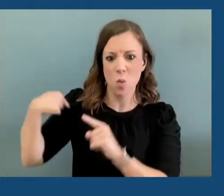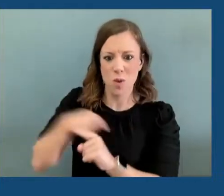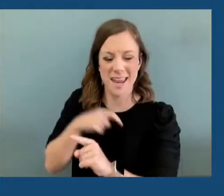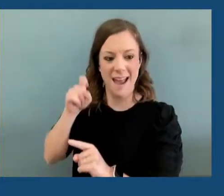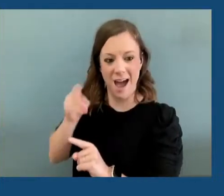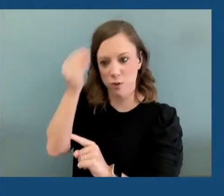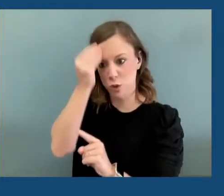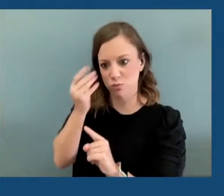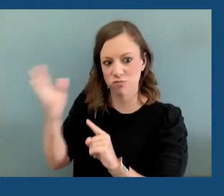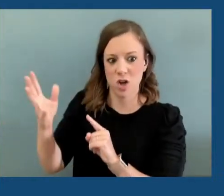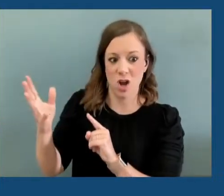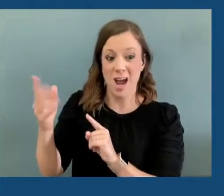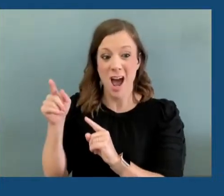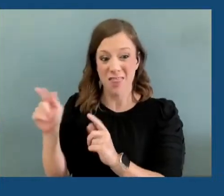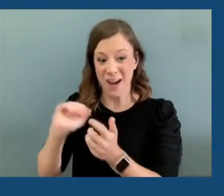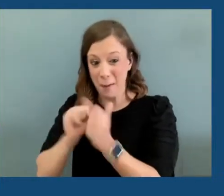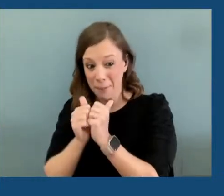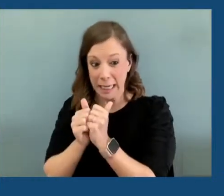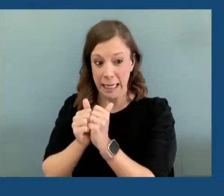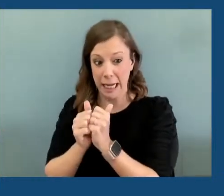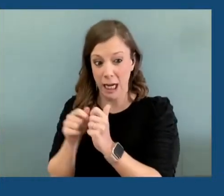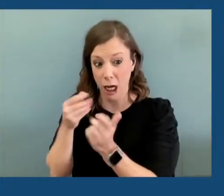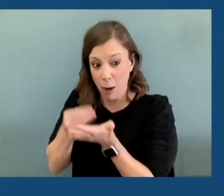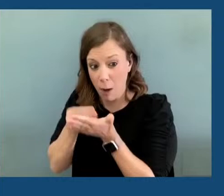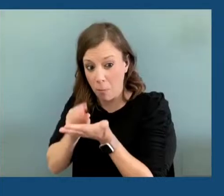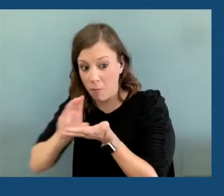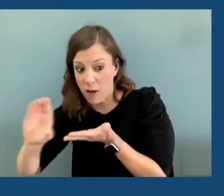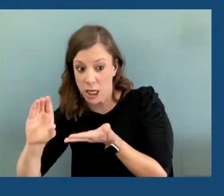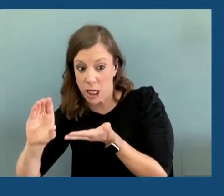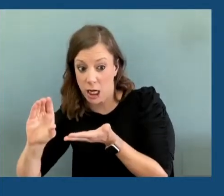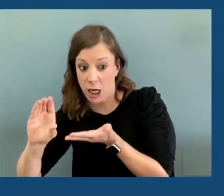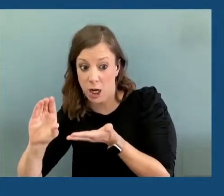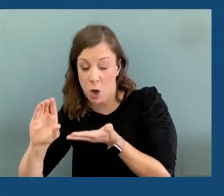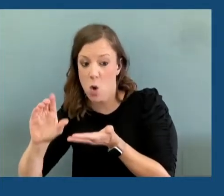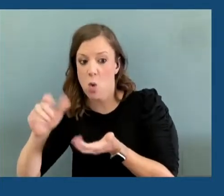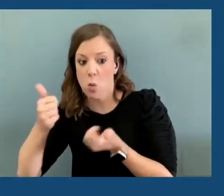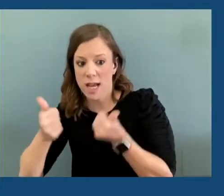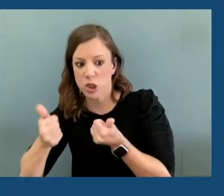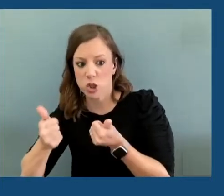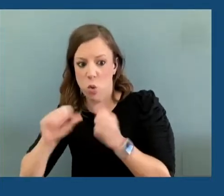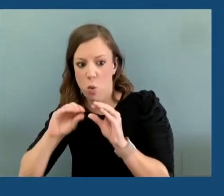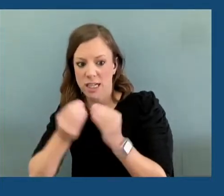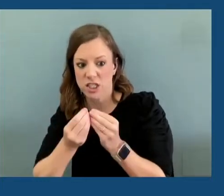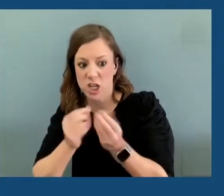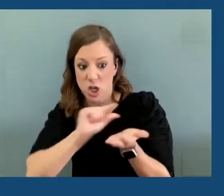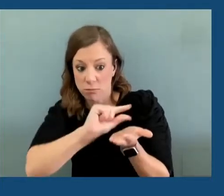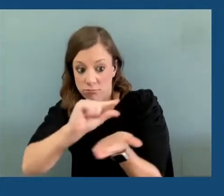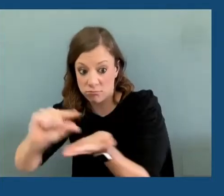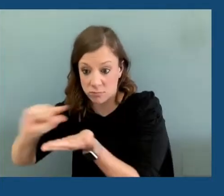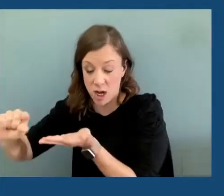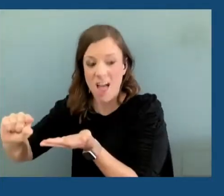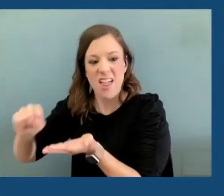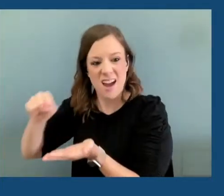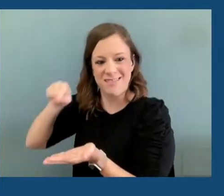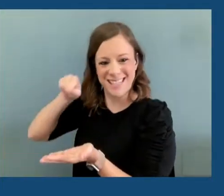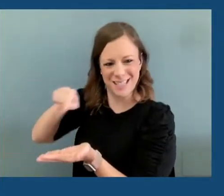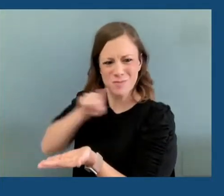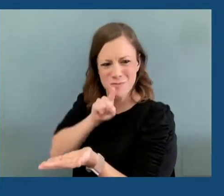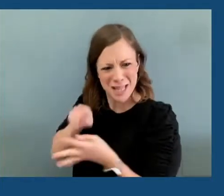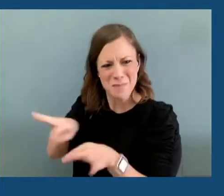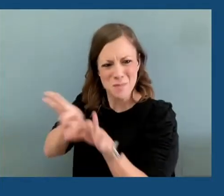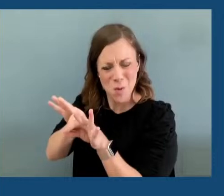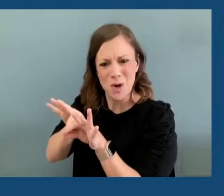competing interests. So thank you for all of this. It's extraordinarily exciting. And